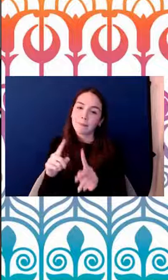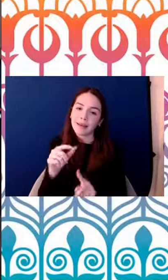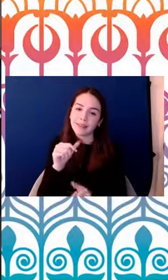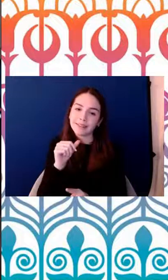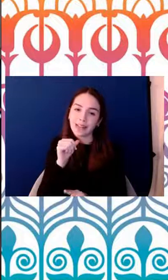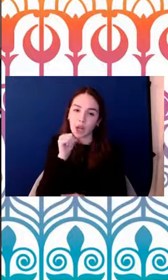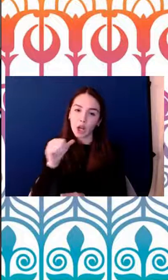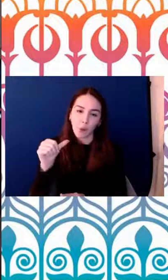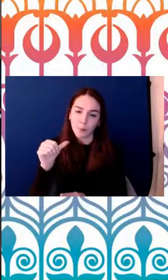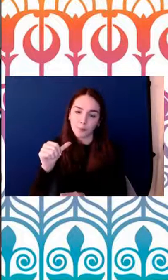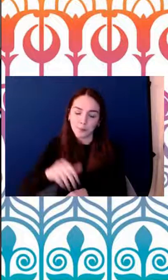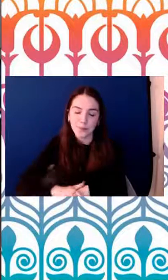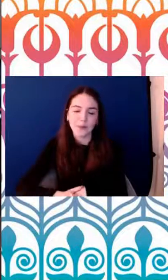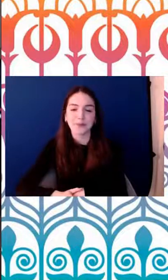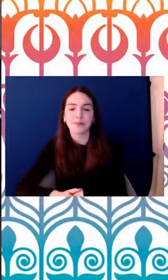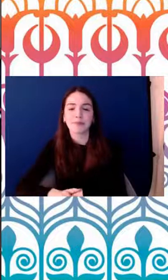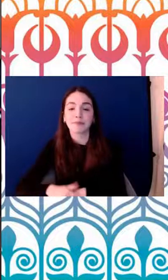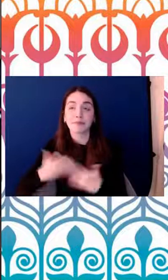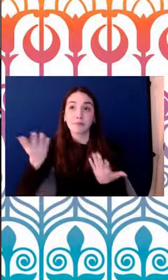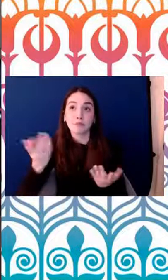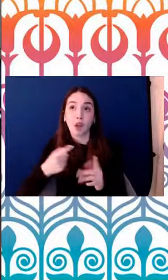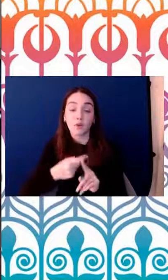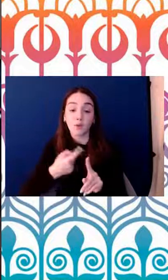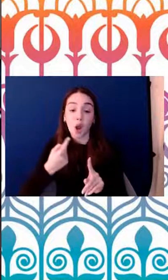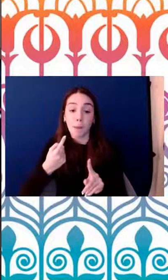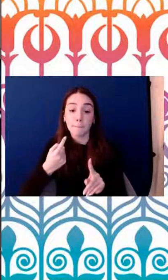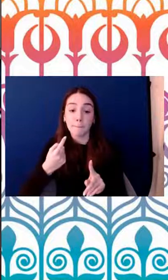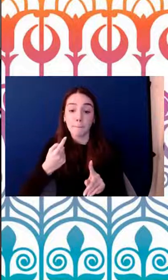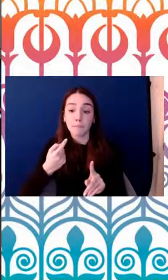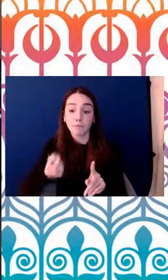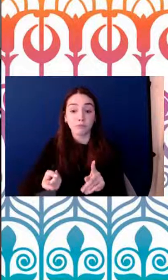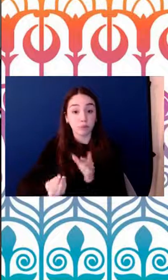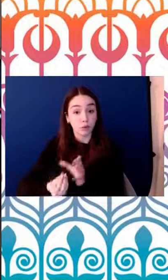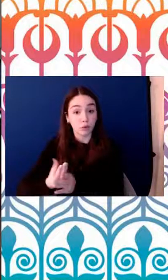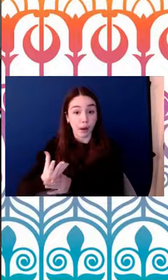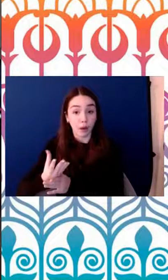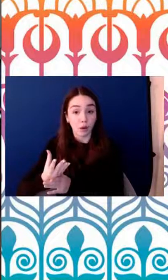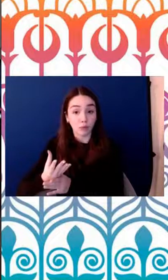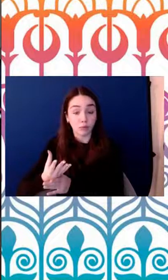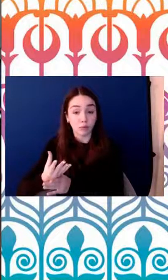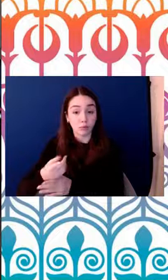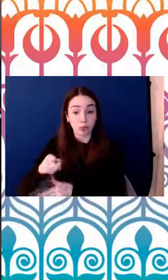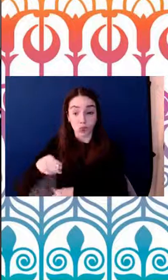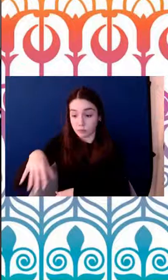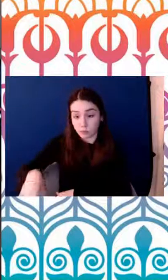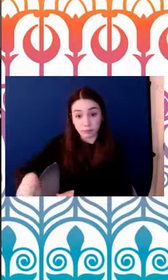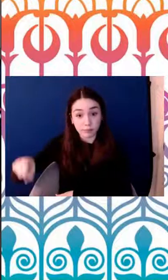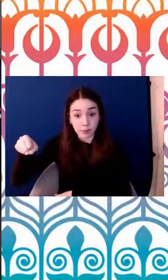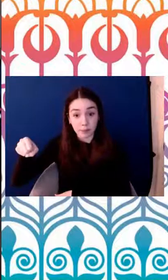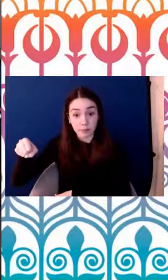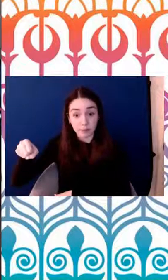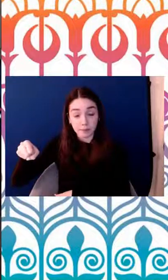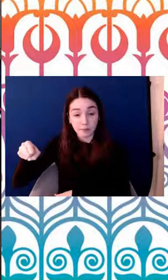sky. Do they come from the ground? Do you pick them out of the ground?